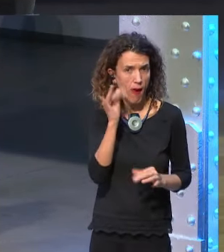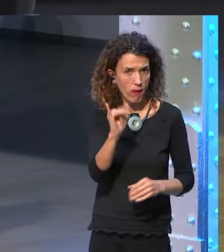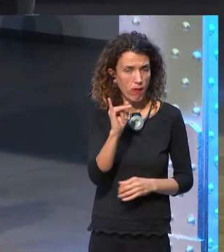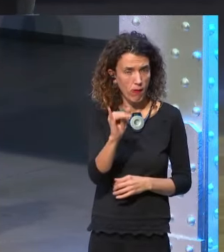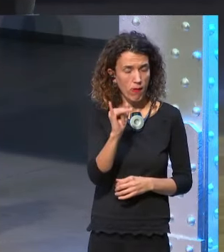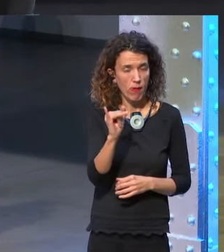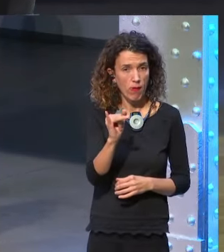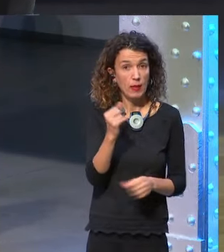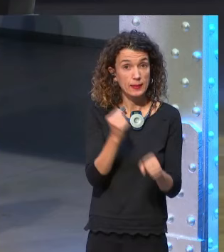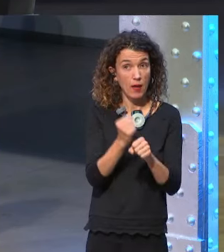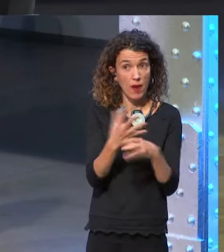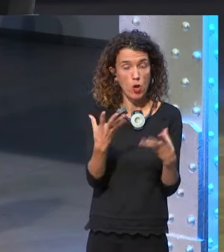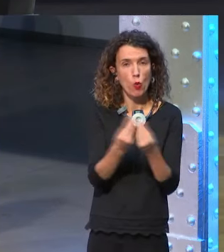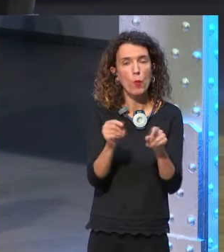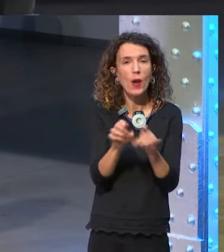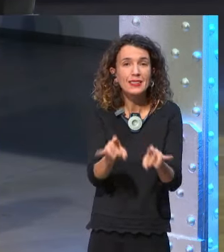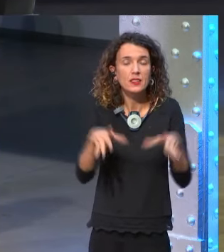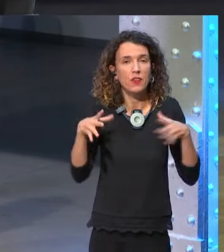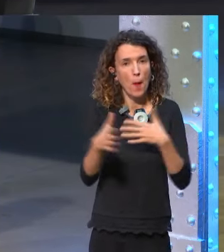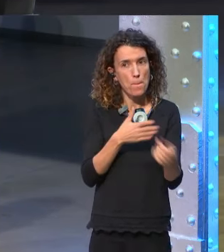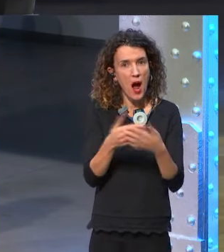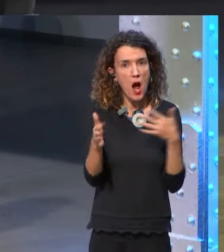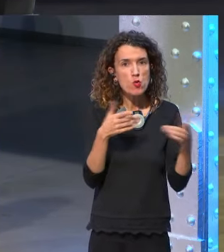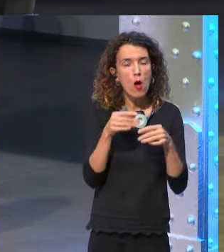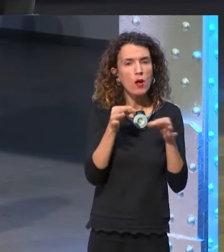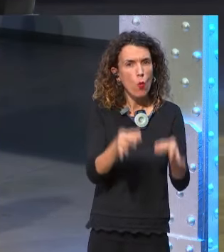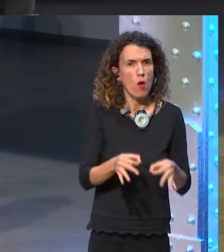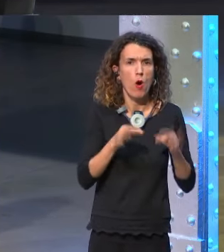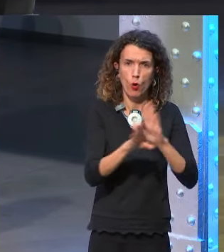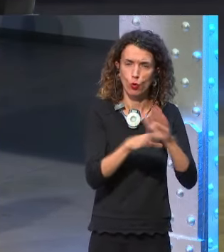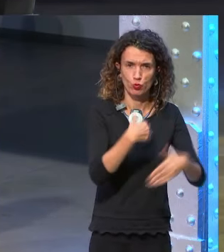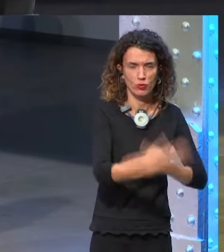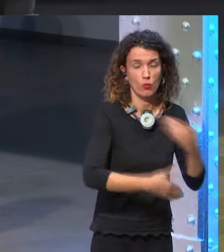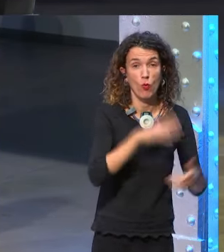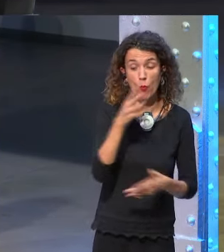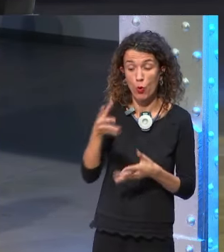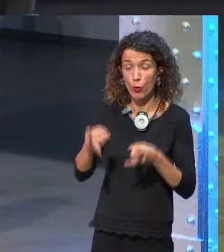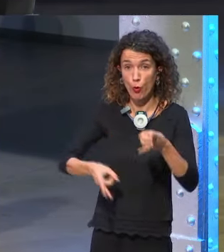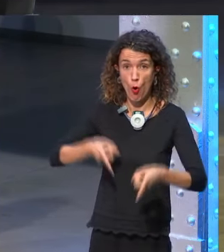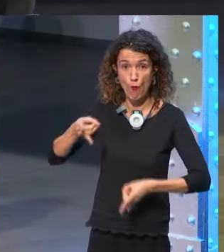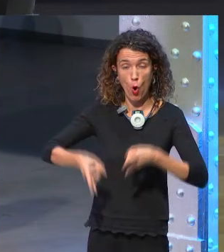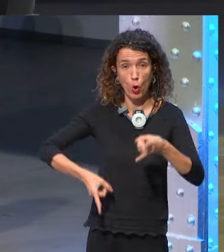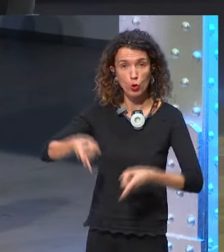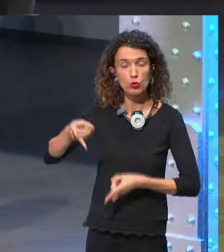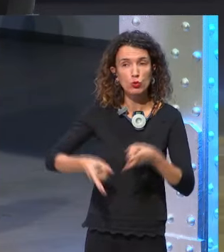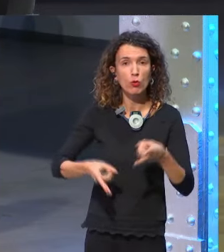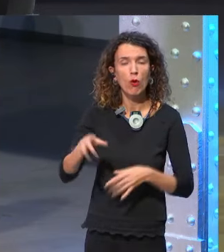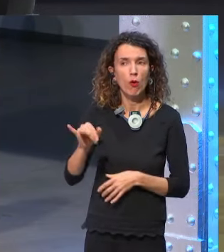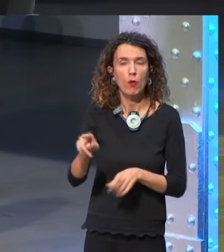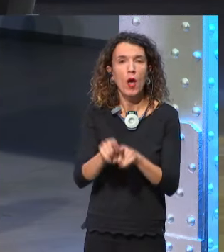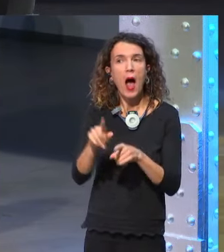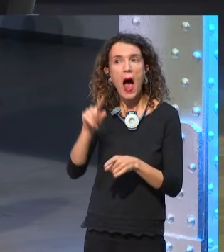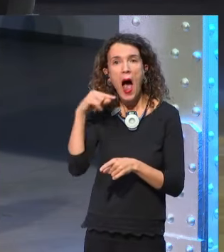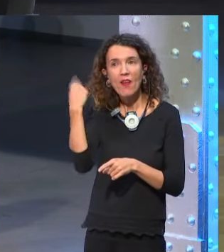sensibilities, I think they will always continue working, because I think the robots, they have different capacities than the humans, and